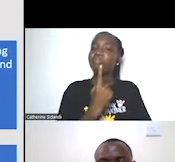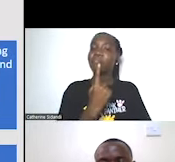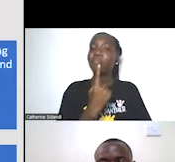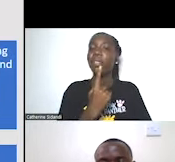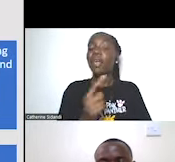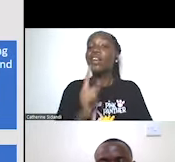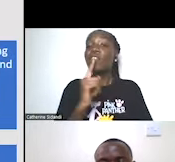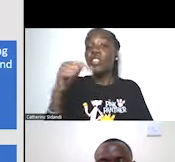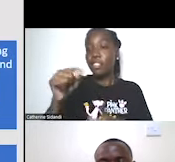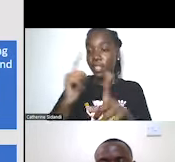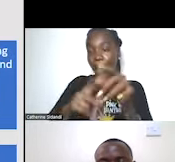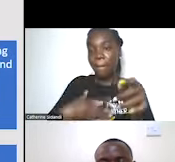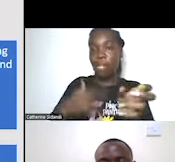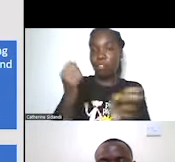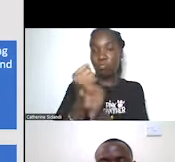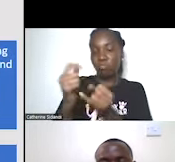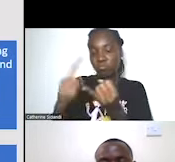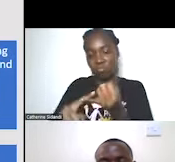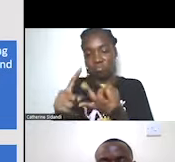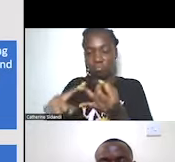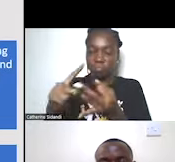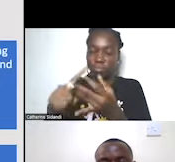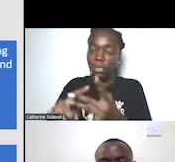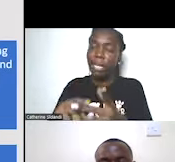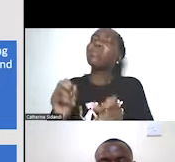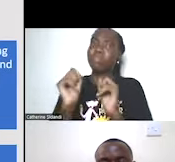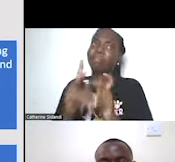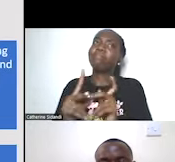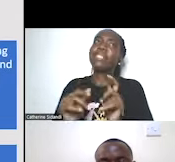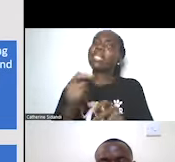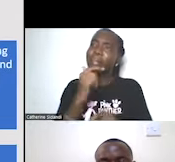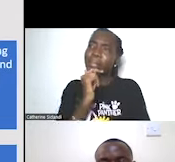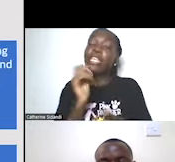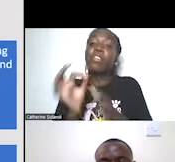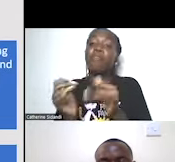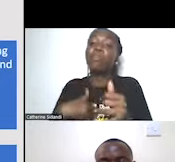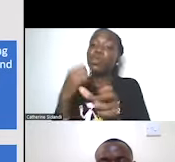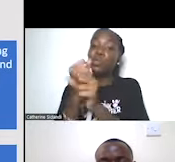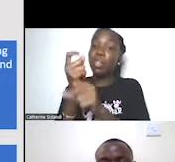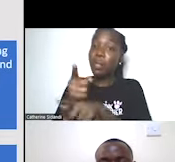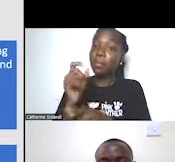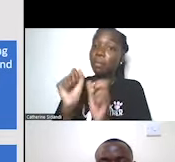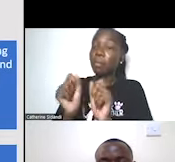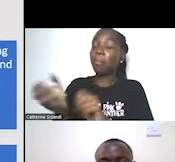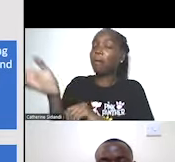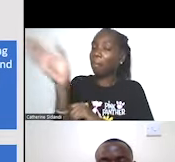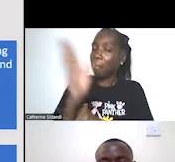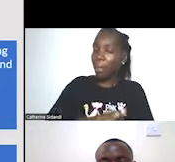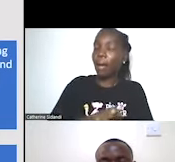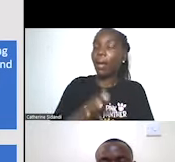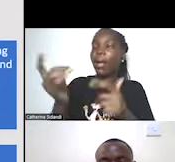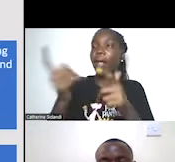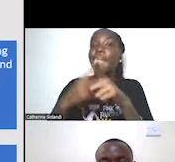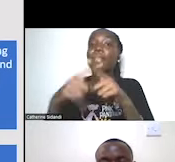this. So able to understand that, okay, if I do this, then this number of people are able to come back. So I can continue to do what?